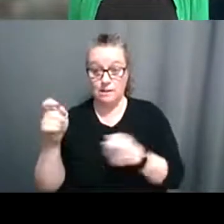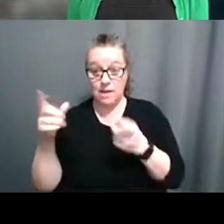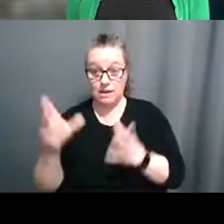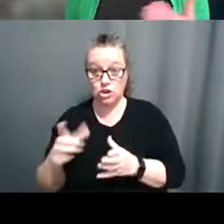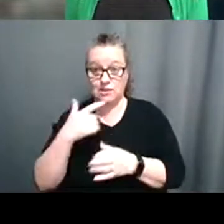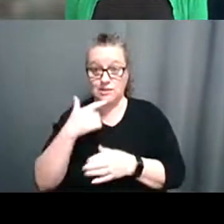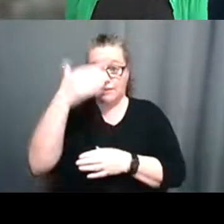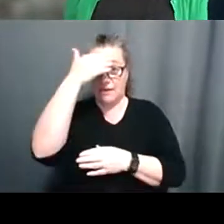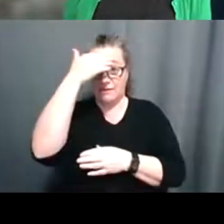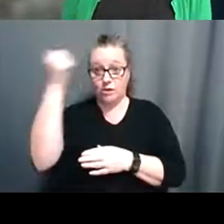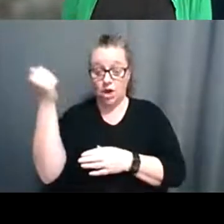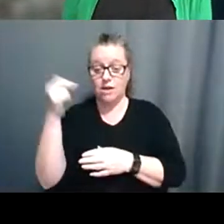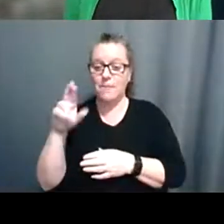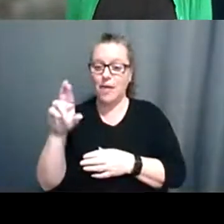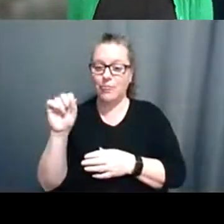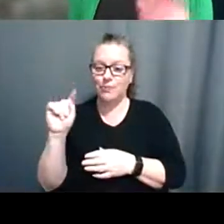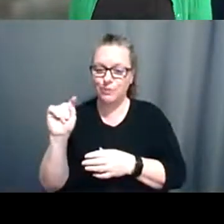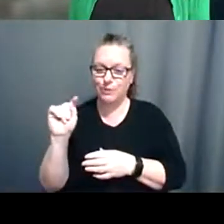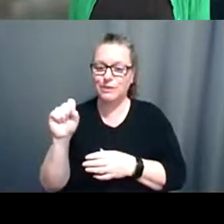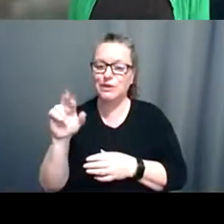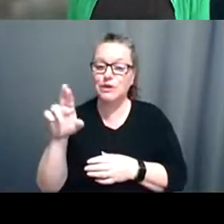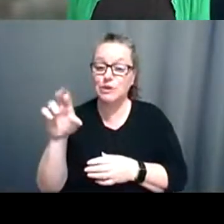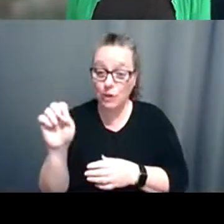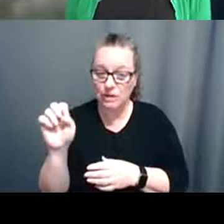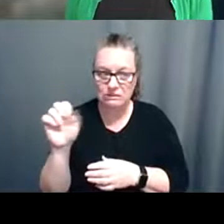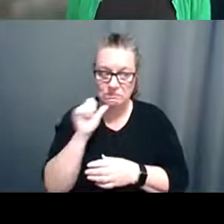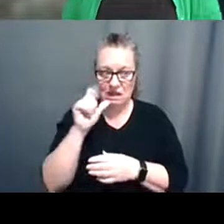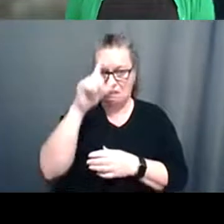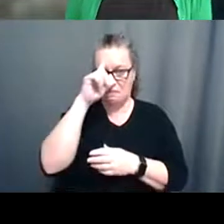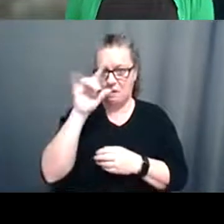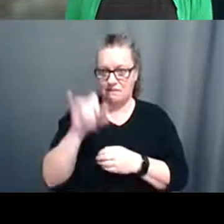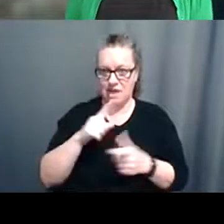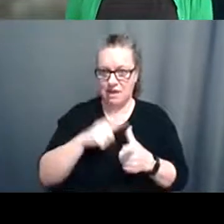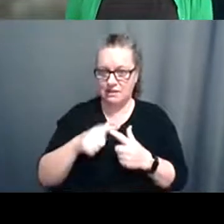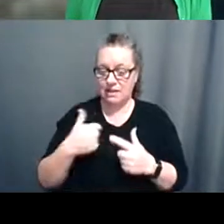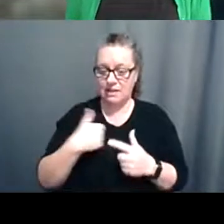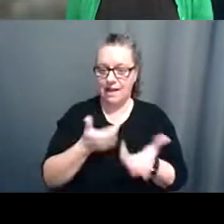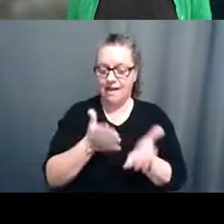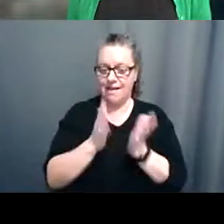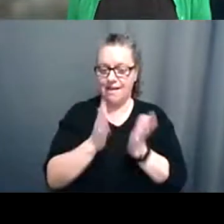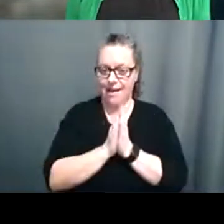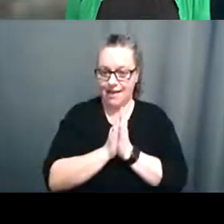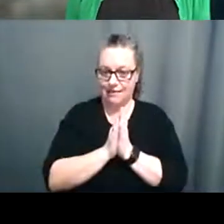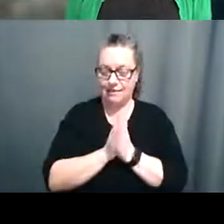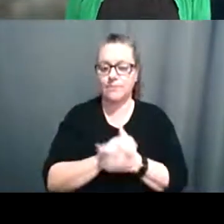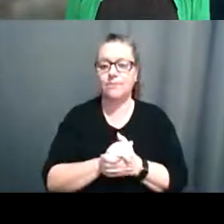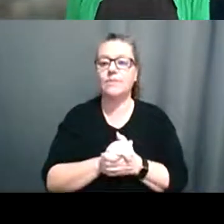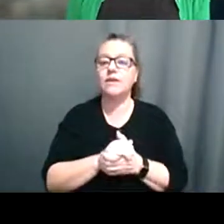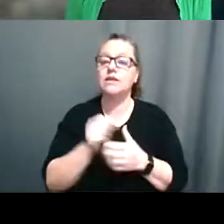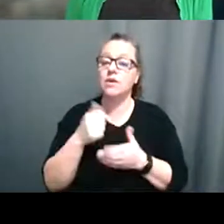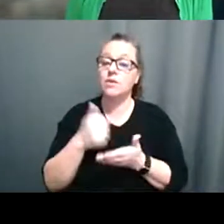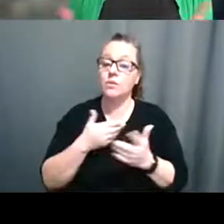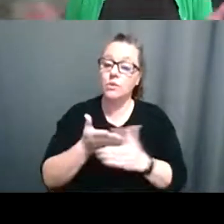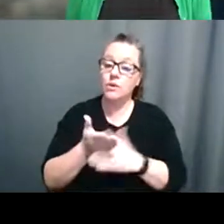forgotten about this root source. I hadn't even thought of it until I asked. I then walked them through creating a